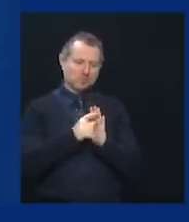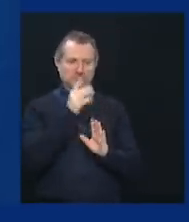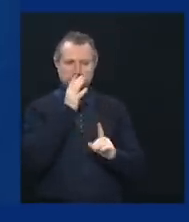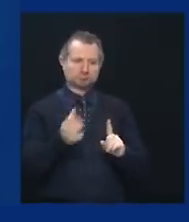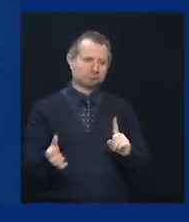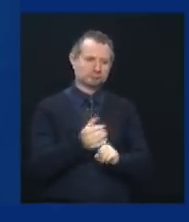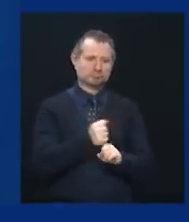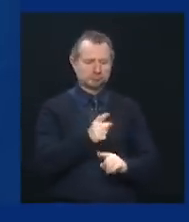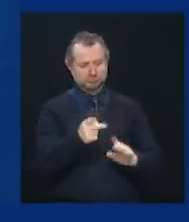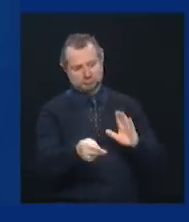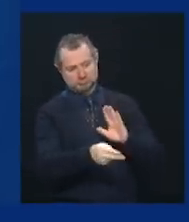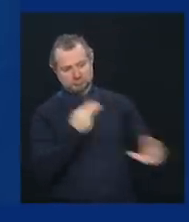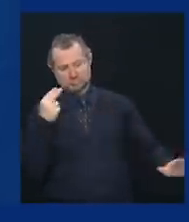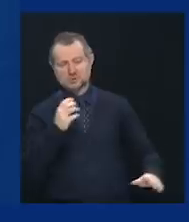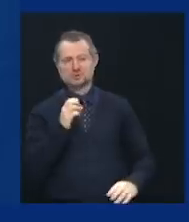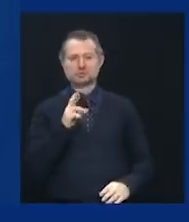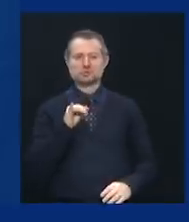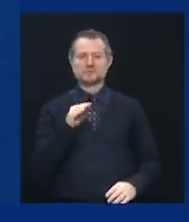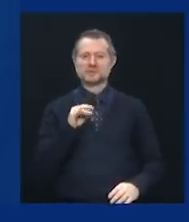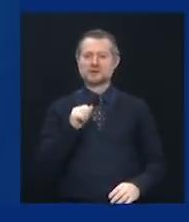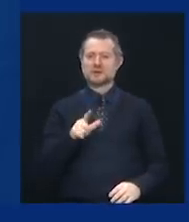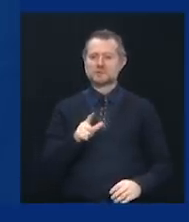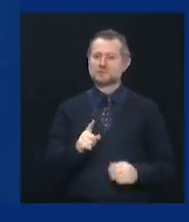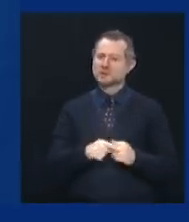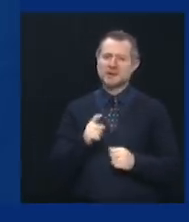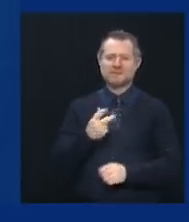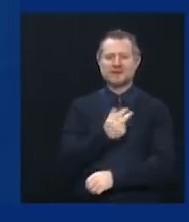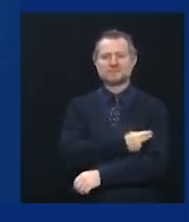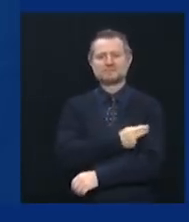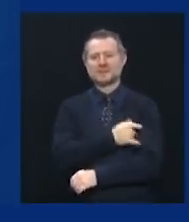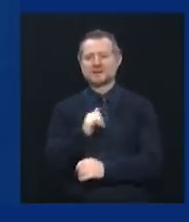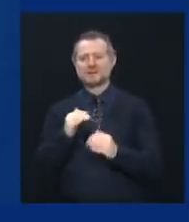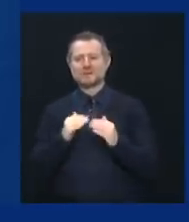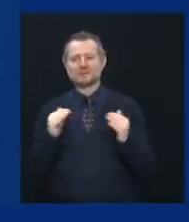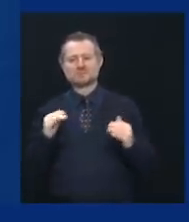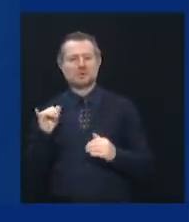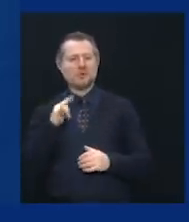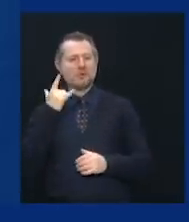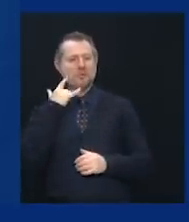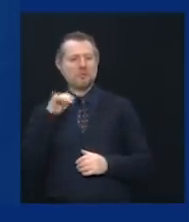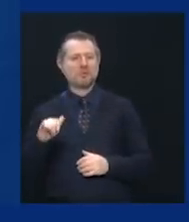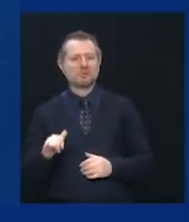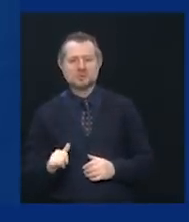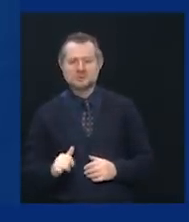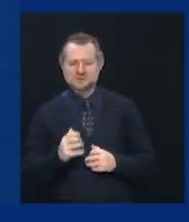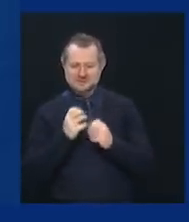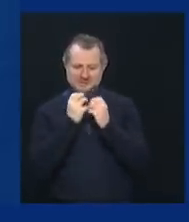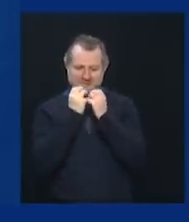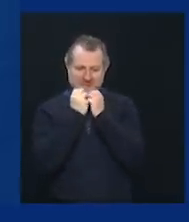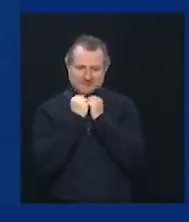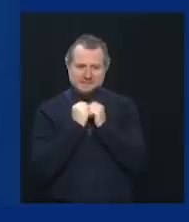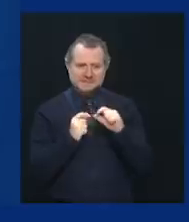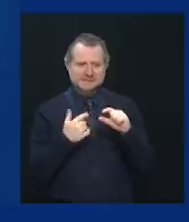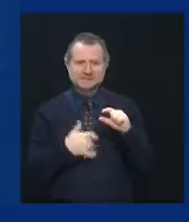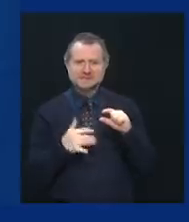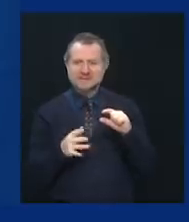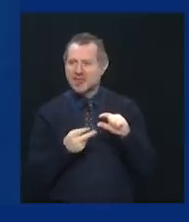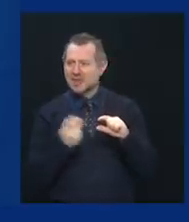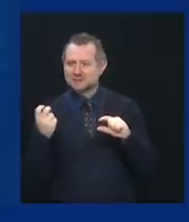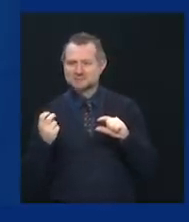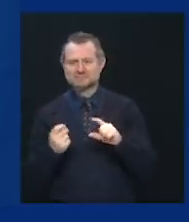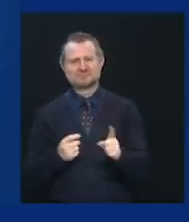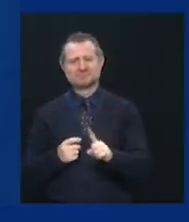can be like gold to some people. And if there's any fraud